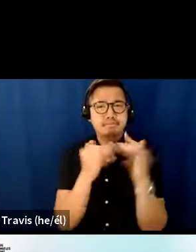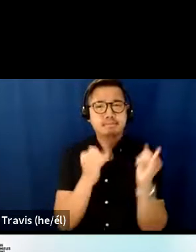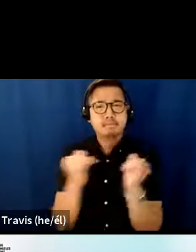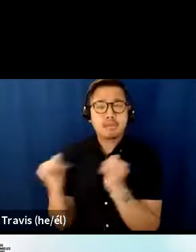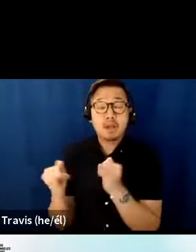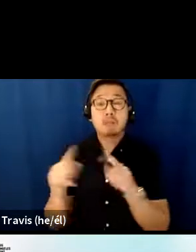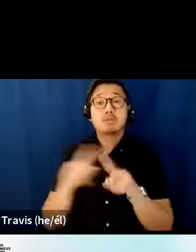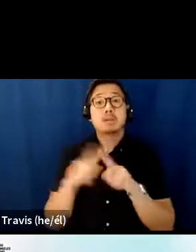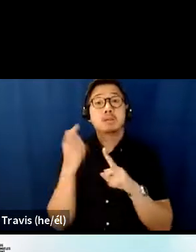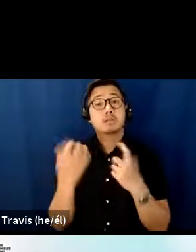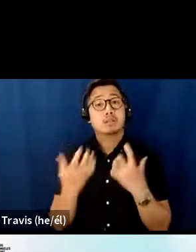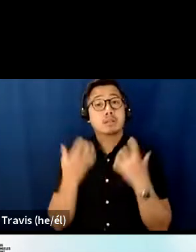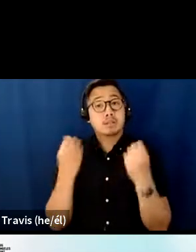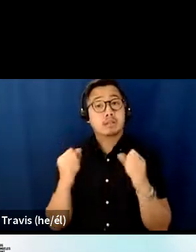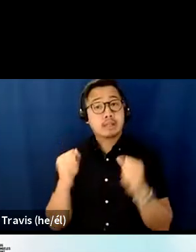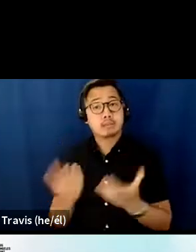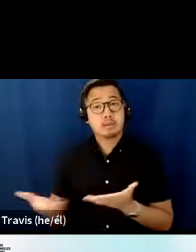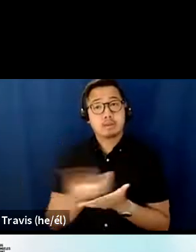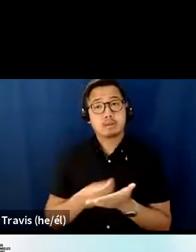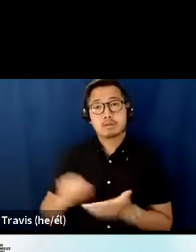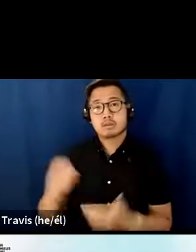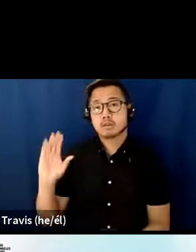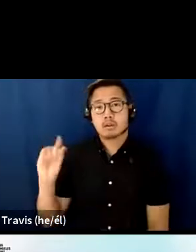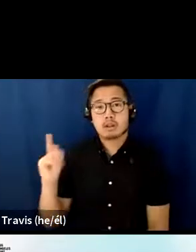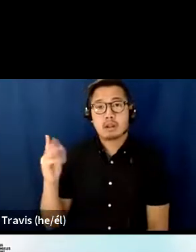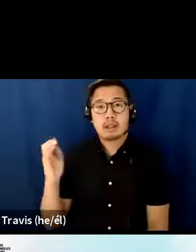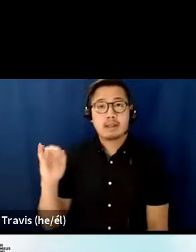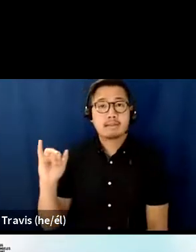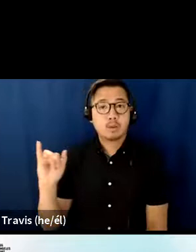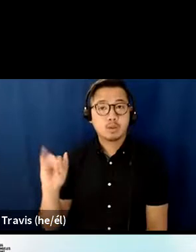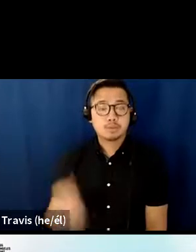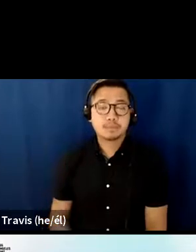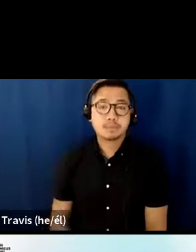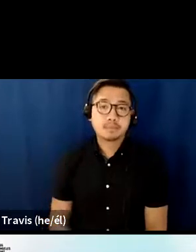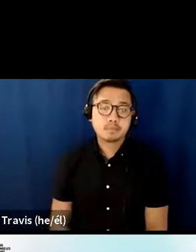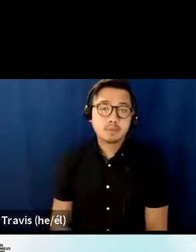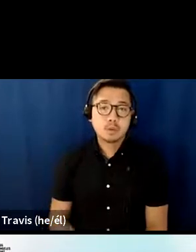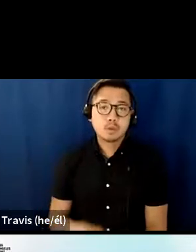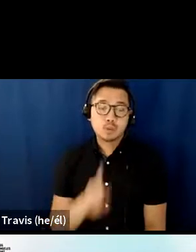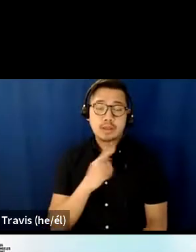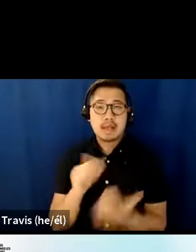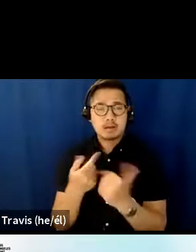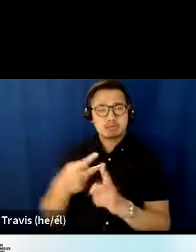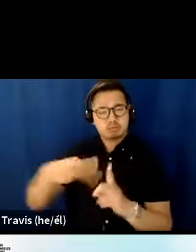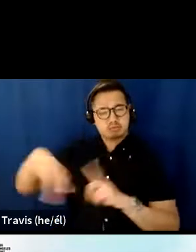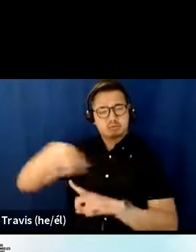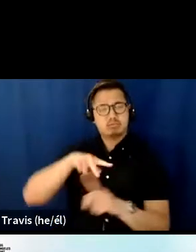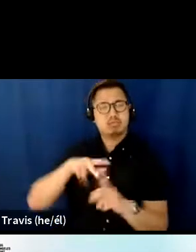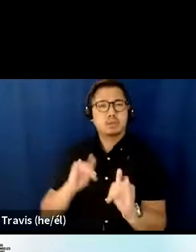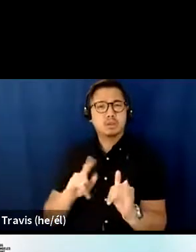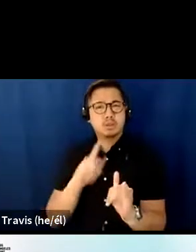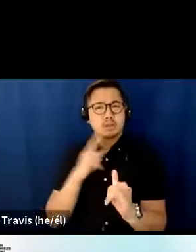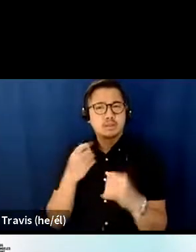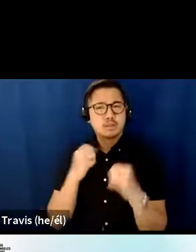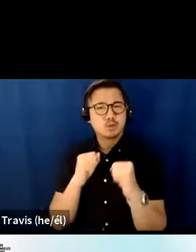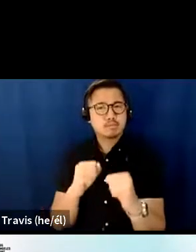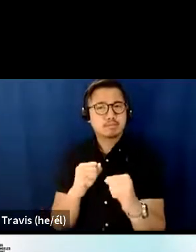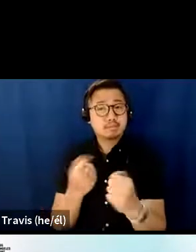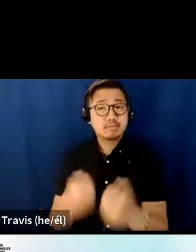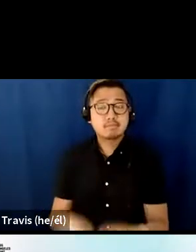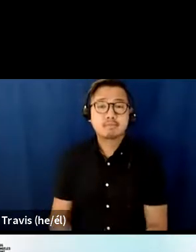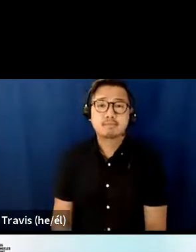collective. And so how I see that is that it's strategic. And so I need to know